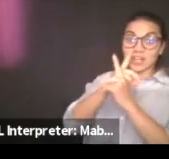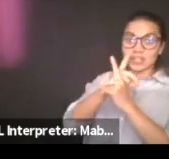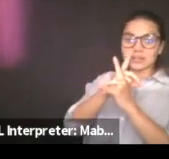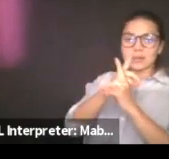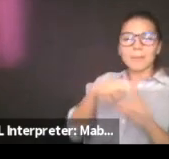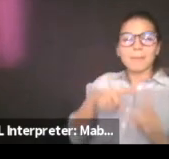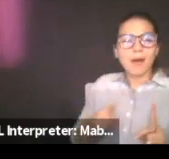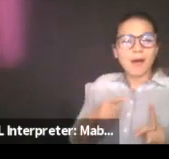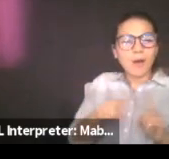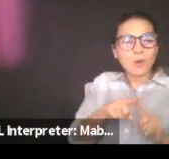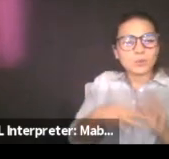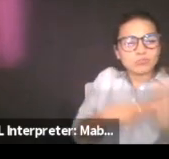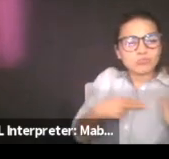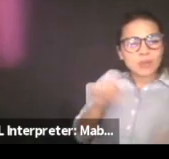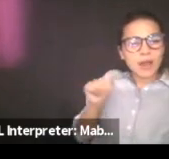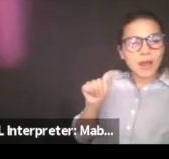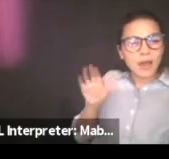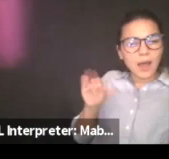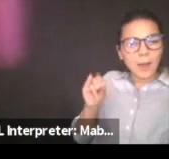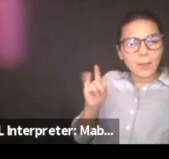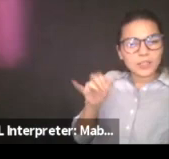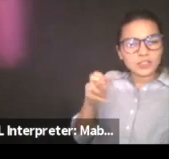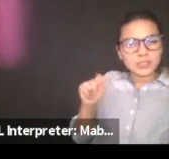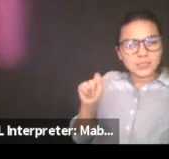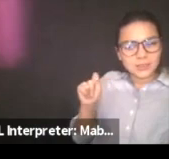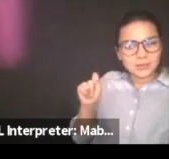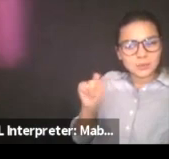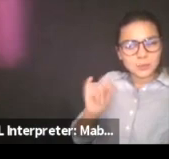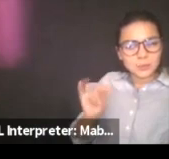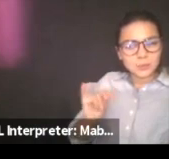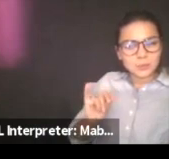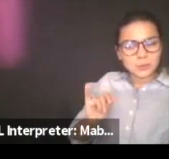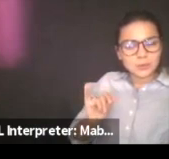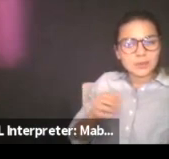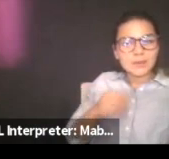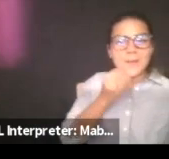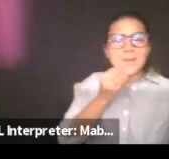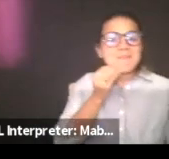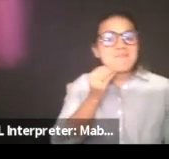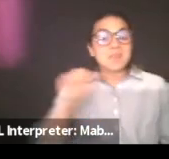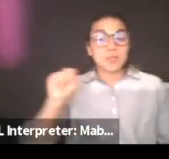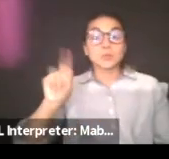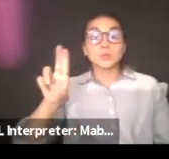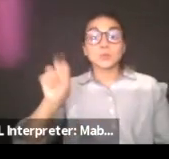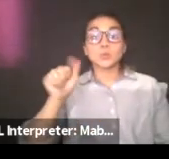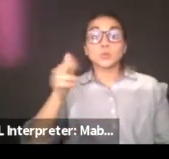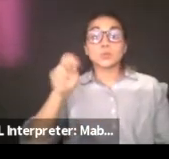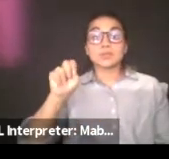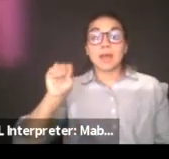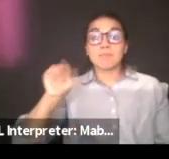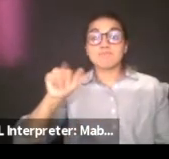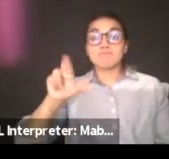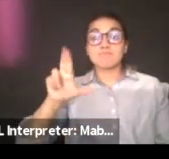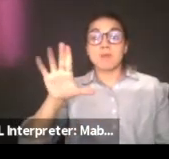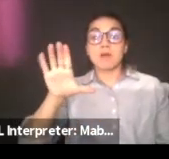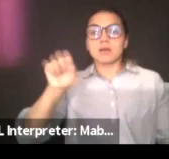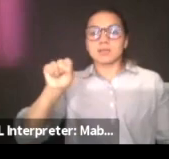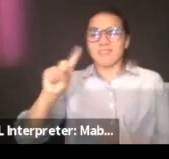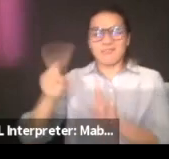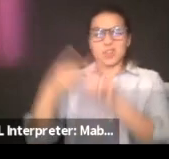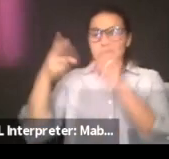today, Susan Marcus, who's actually the first person who said the words restorative justice to me, for bringing together this panel